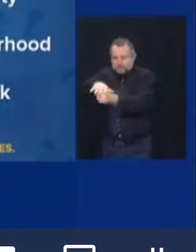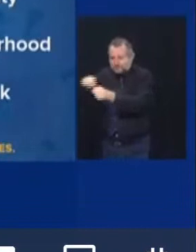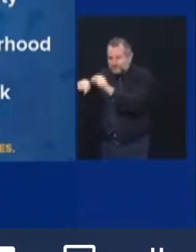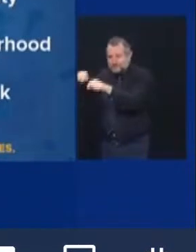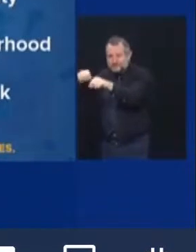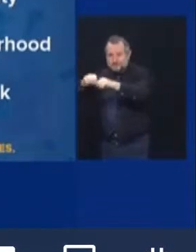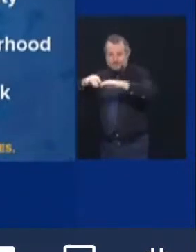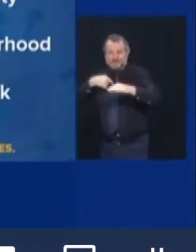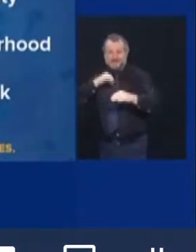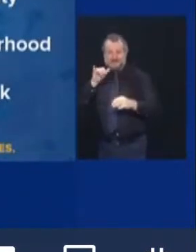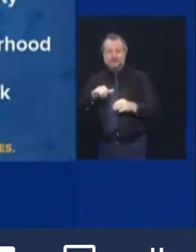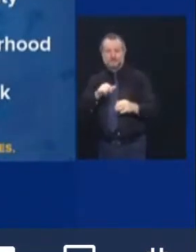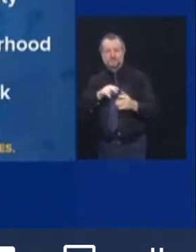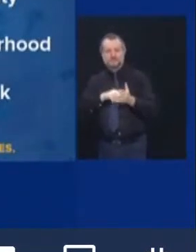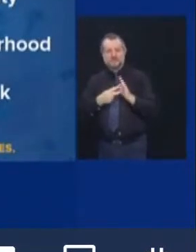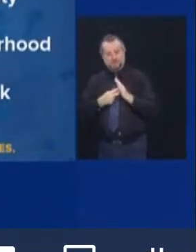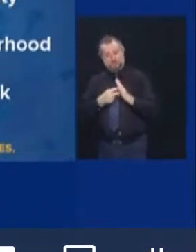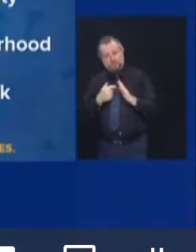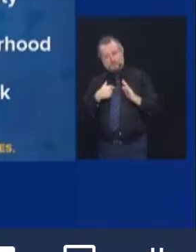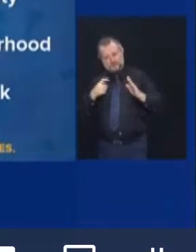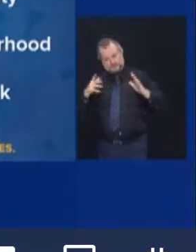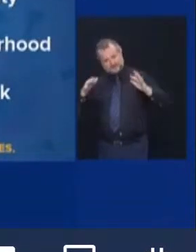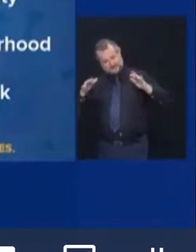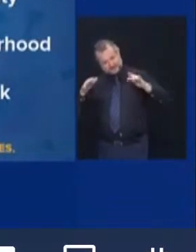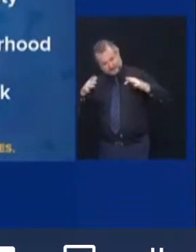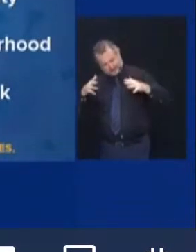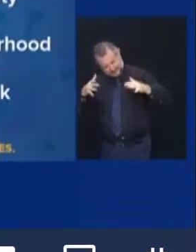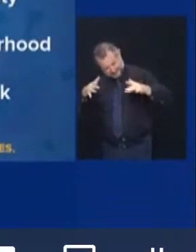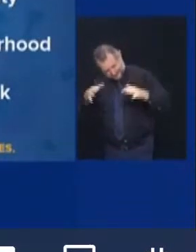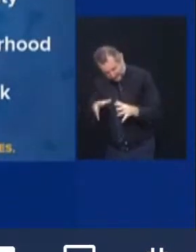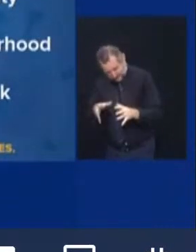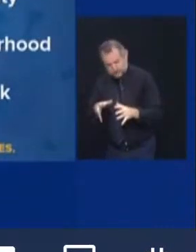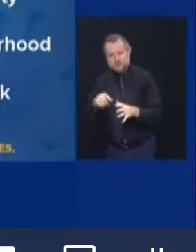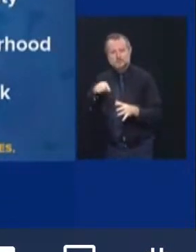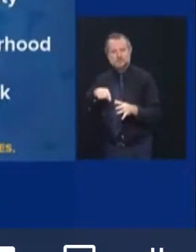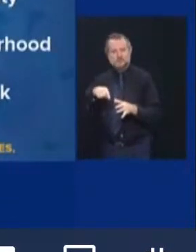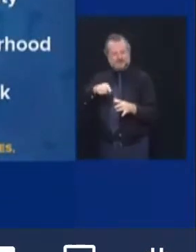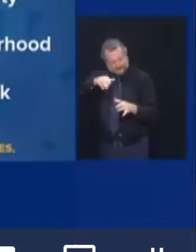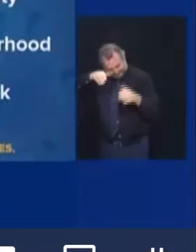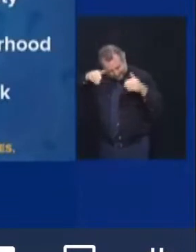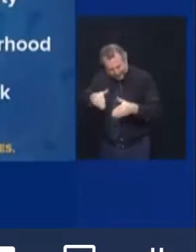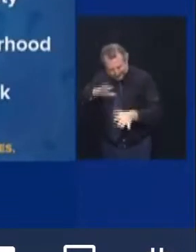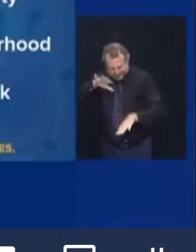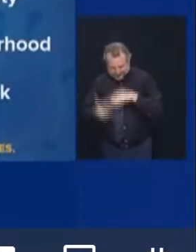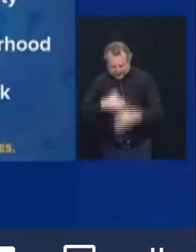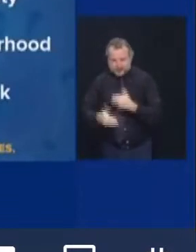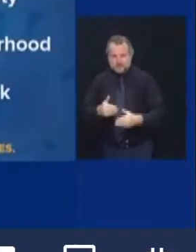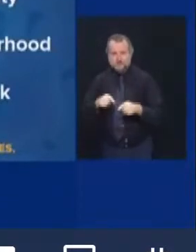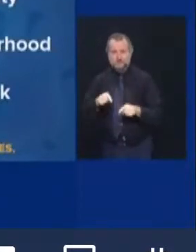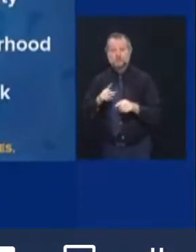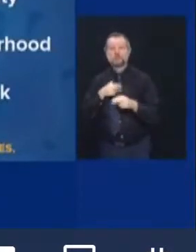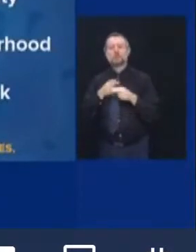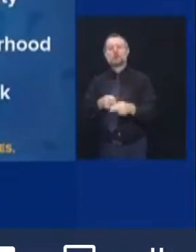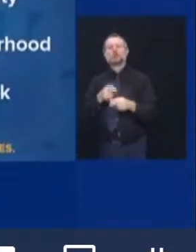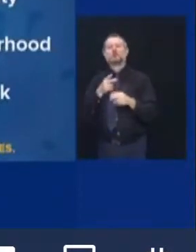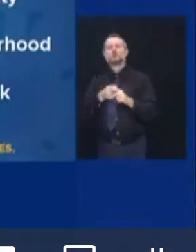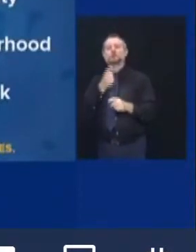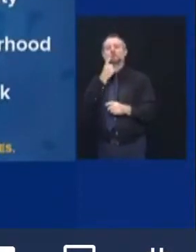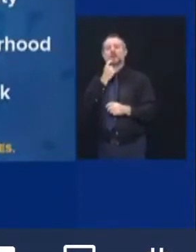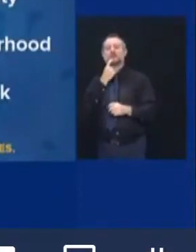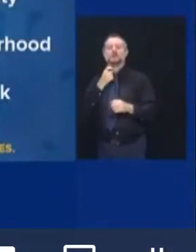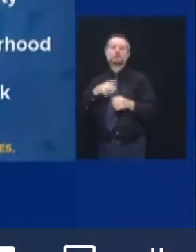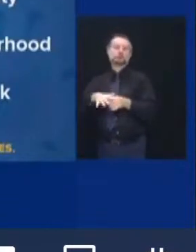that became the most specific targeted zone. We call that the red zone. A